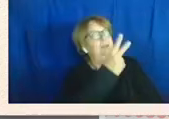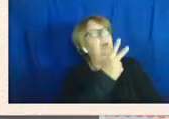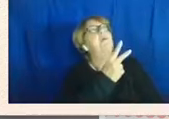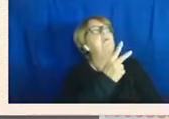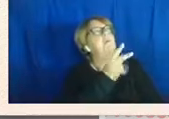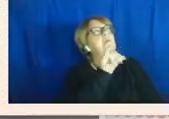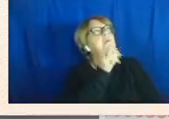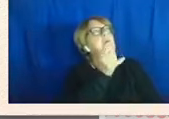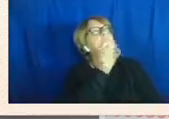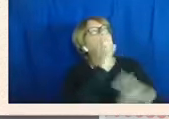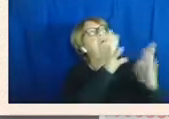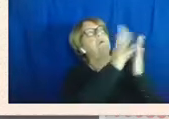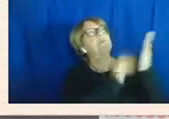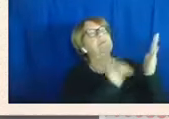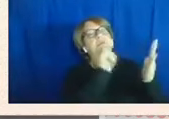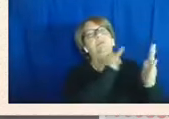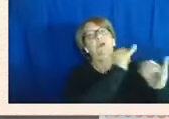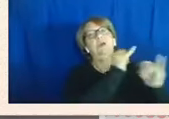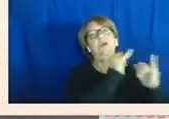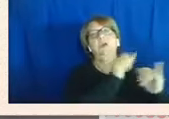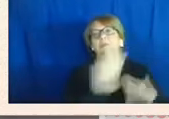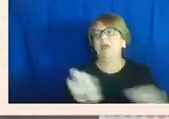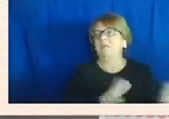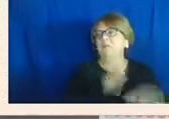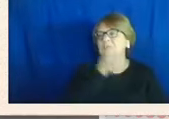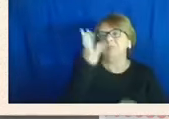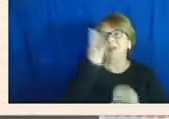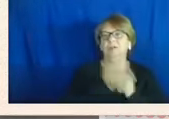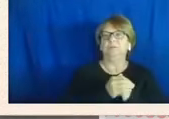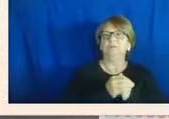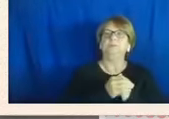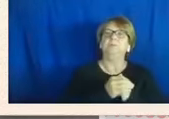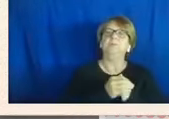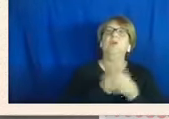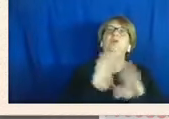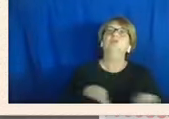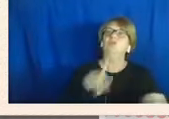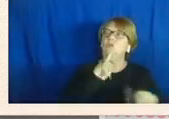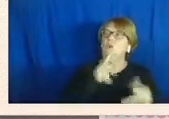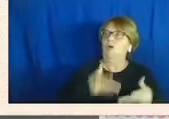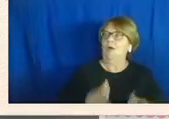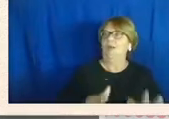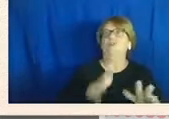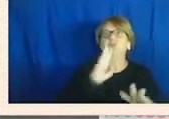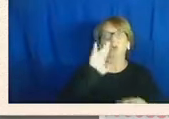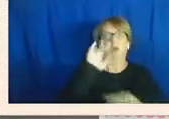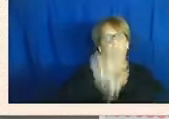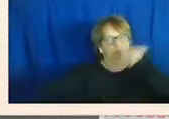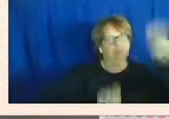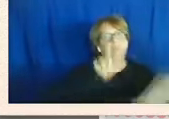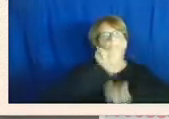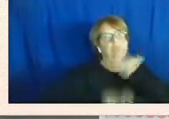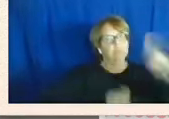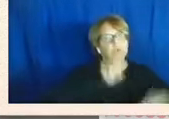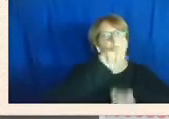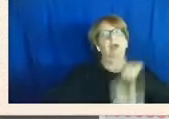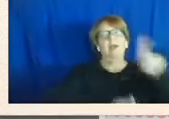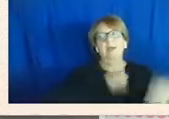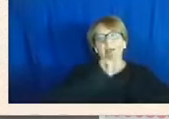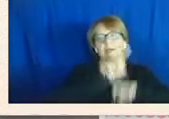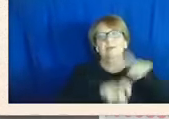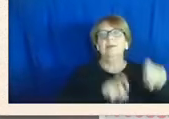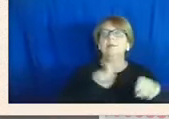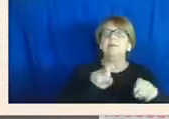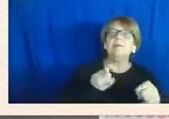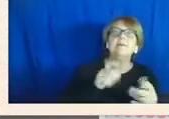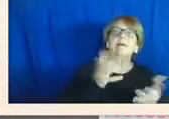talk about reassurance more in a minute, because certainly children who are very anxious will ask a lot of questions and ask for a lot of reassurance. We